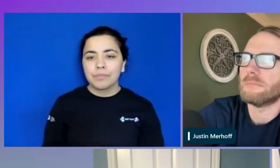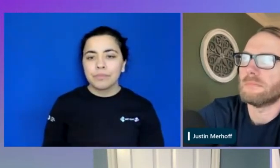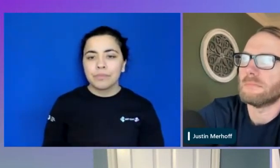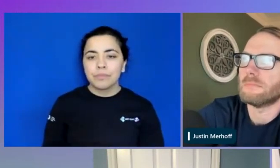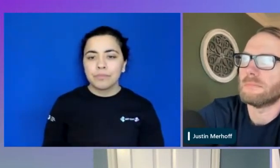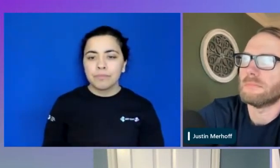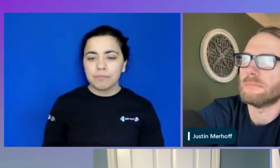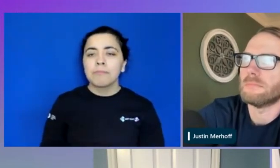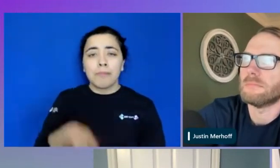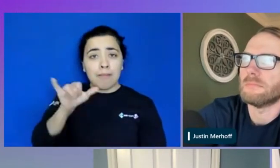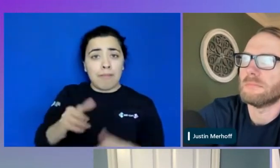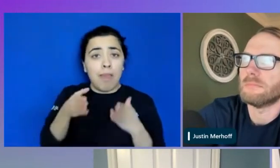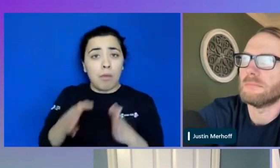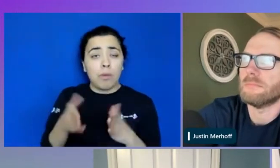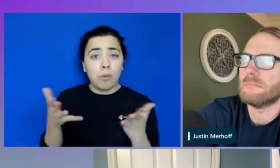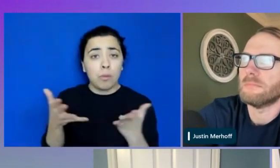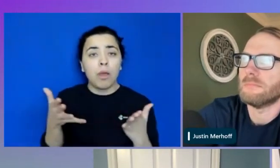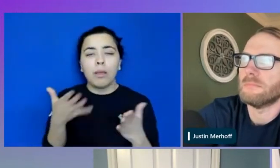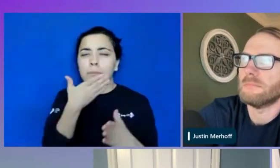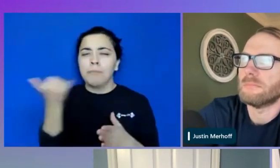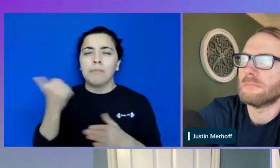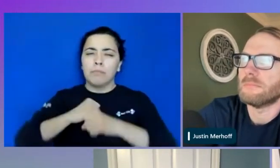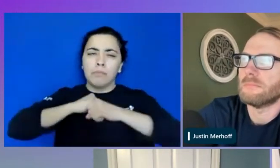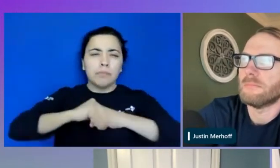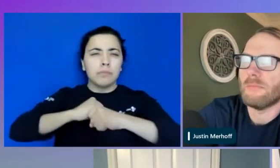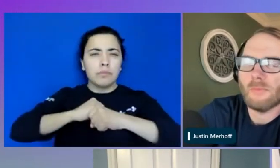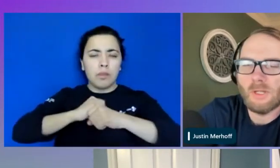better protect all your users.